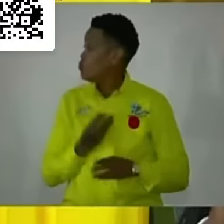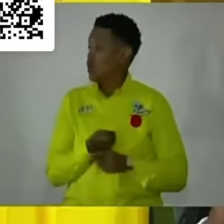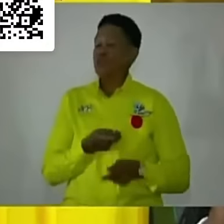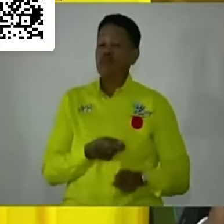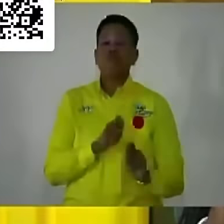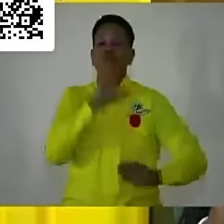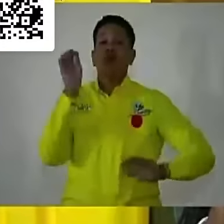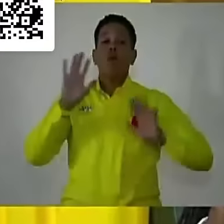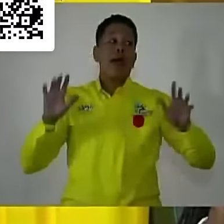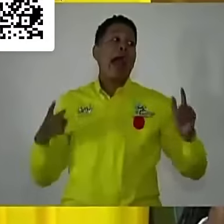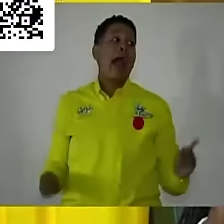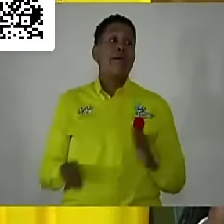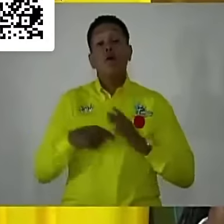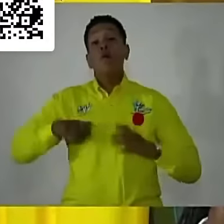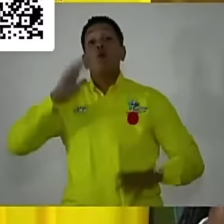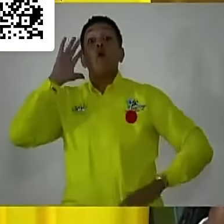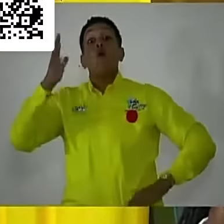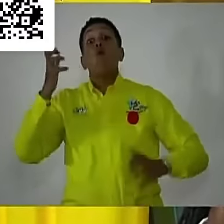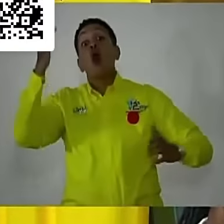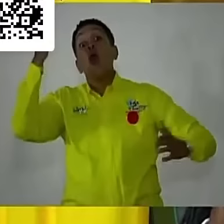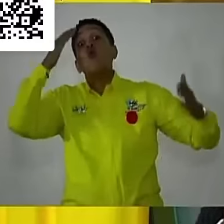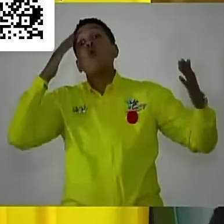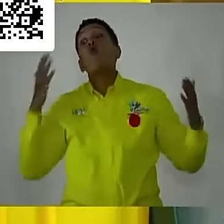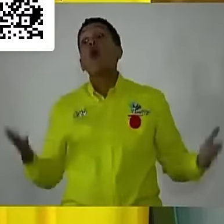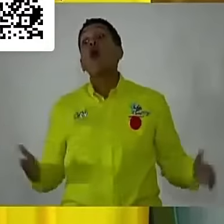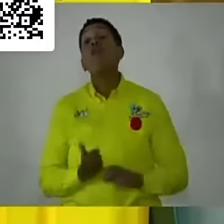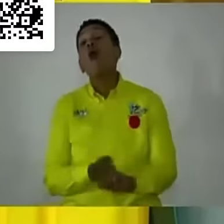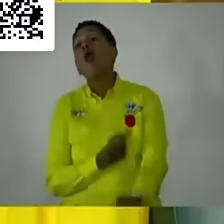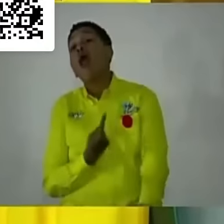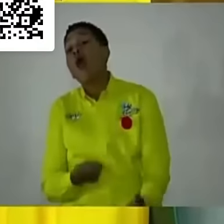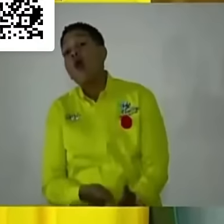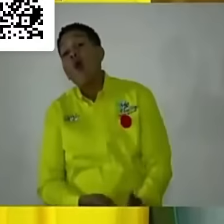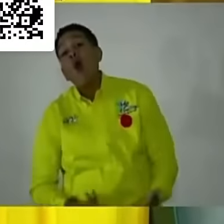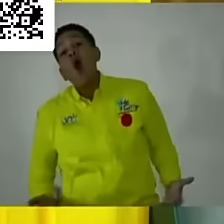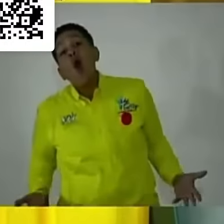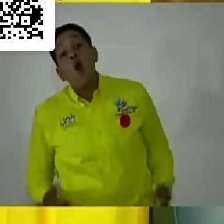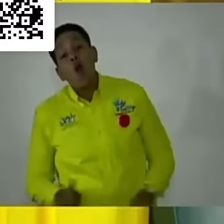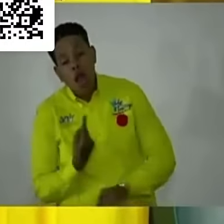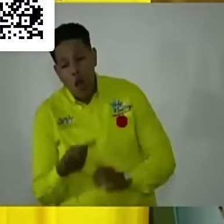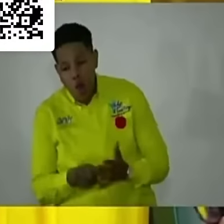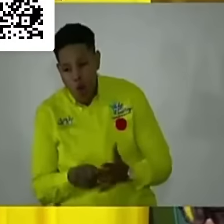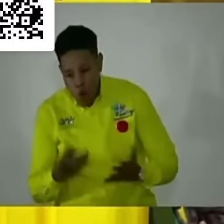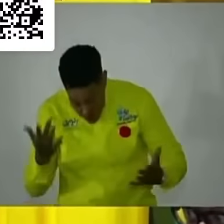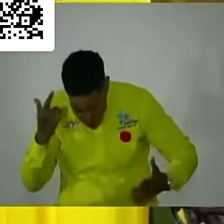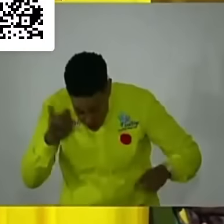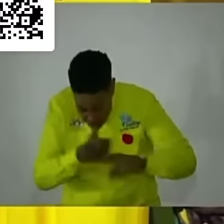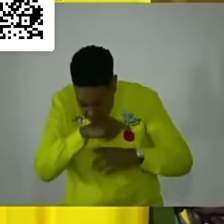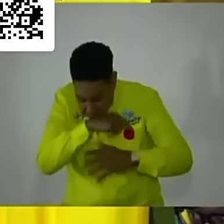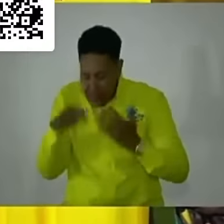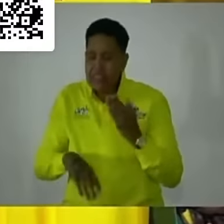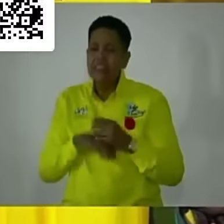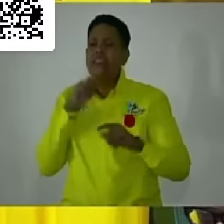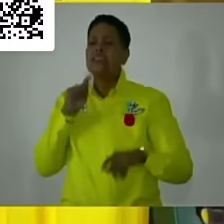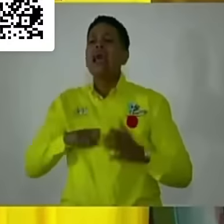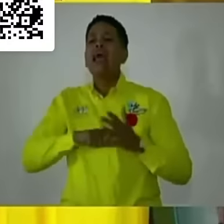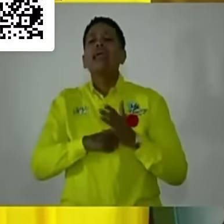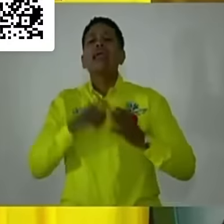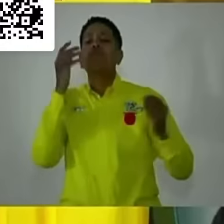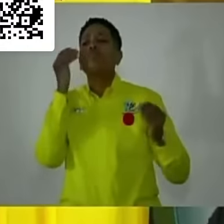companies. And we'll also like to know for how long this has been owed, because this is a key